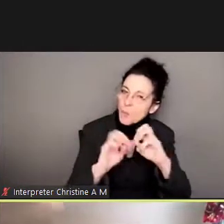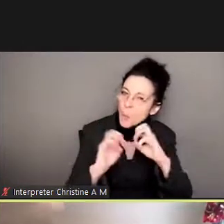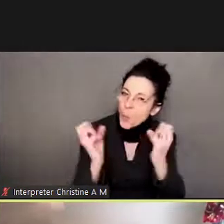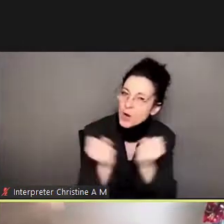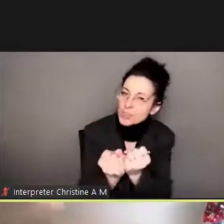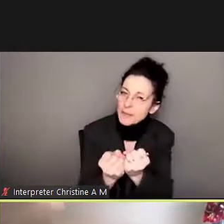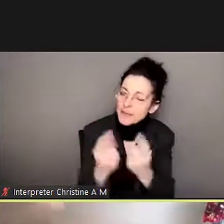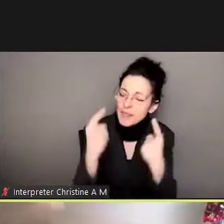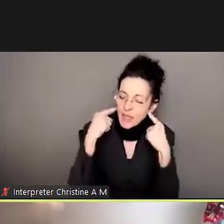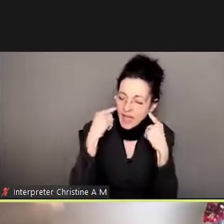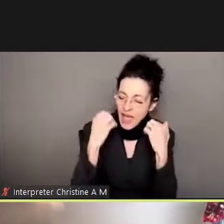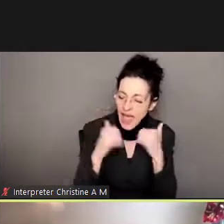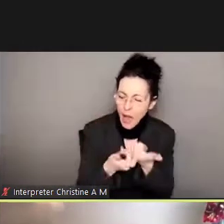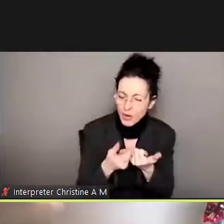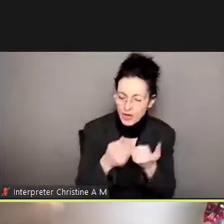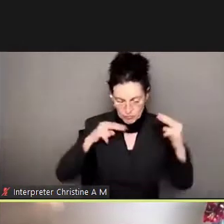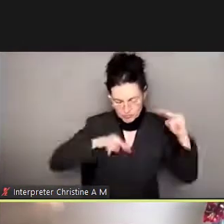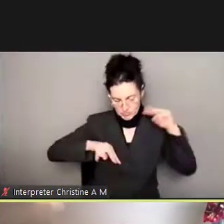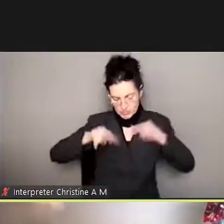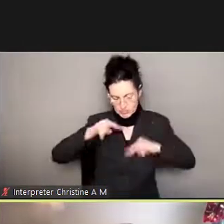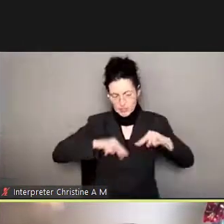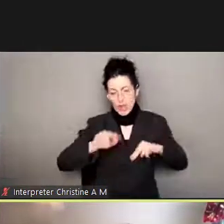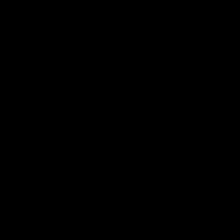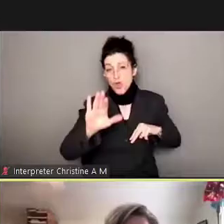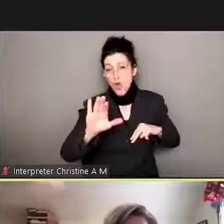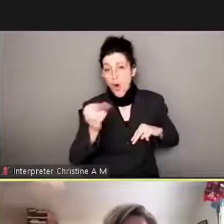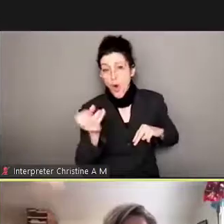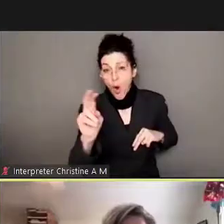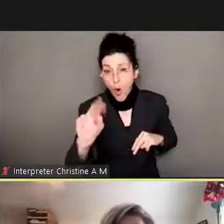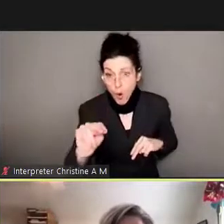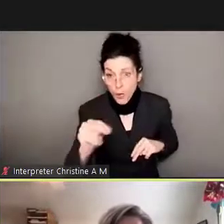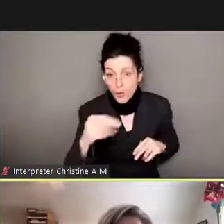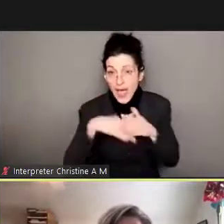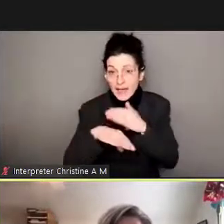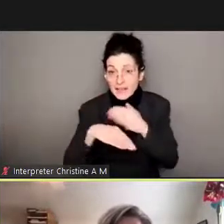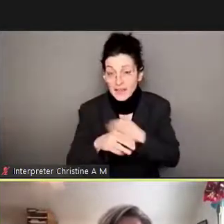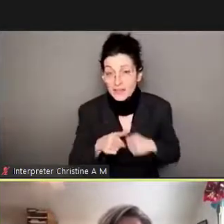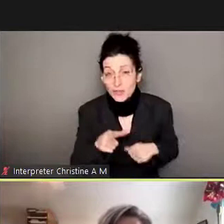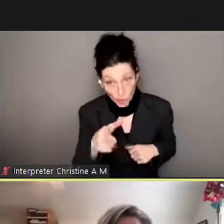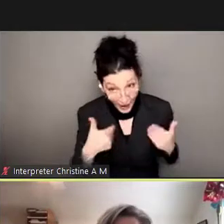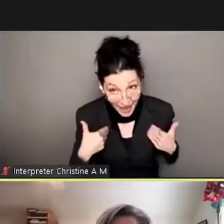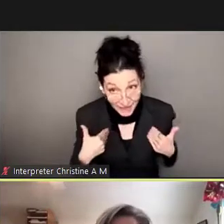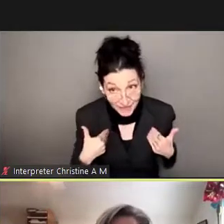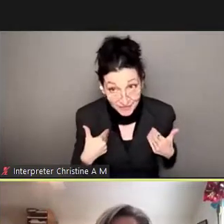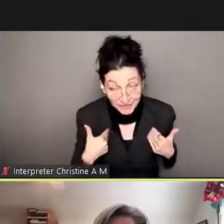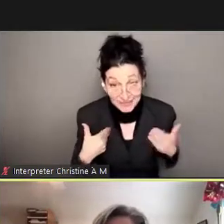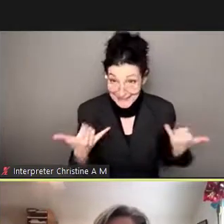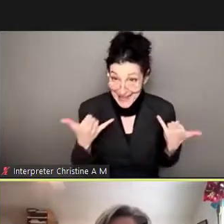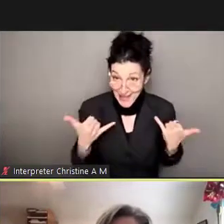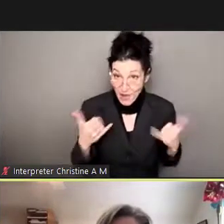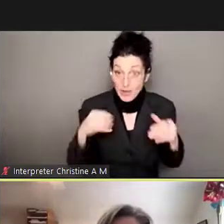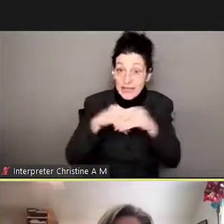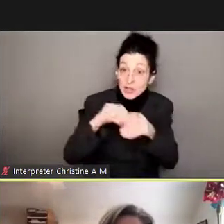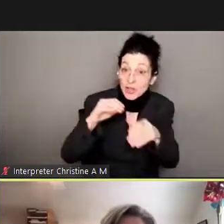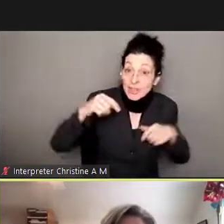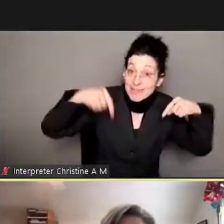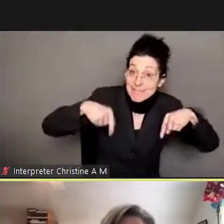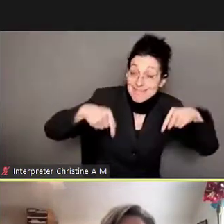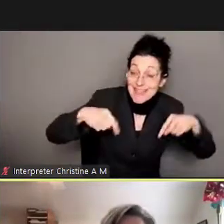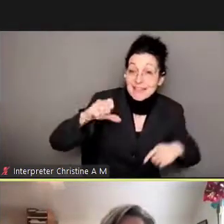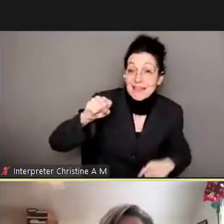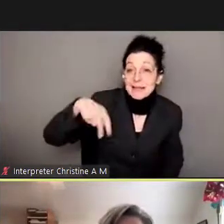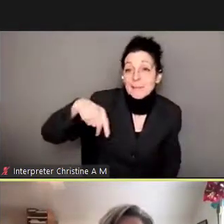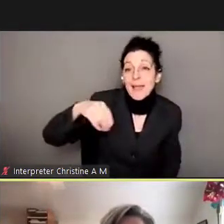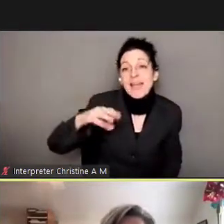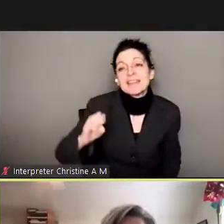space. For example, it's quite popular in disability community to say, do whatever you want, lie down,